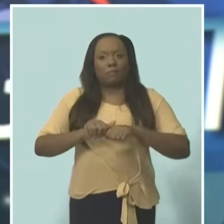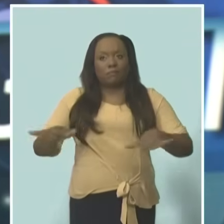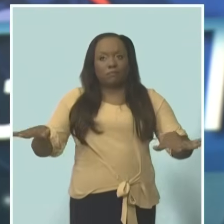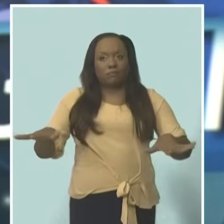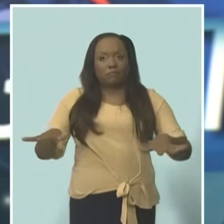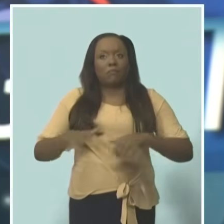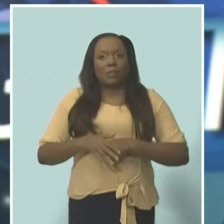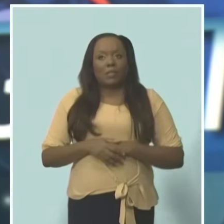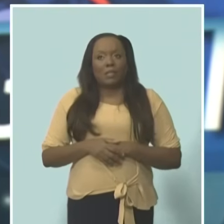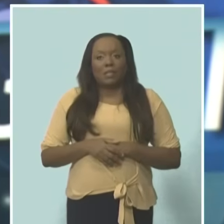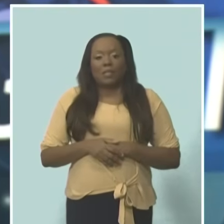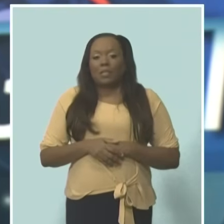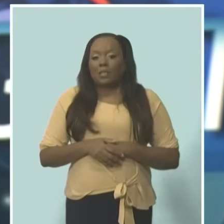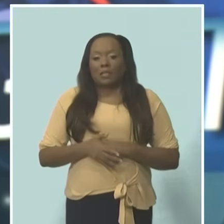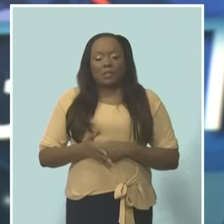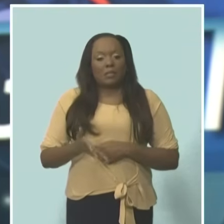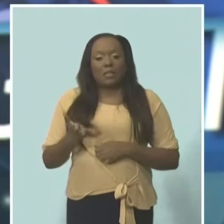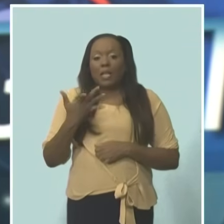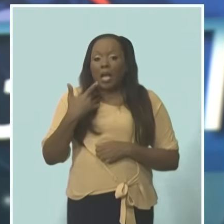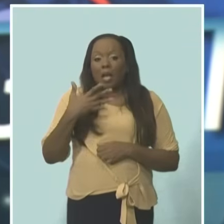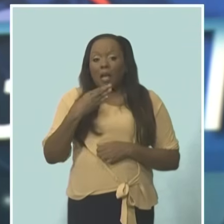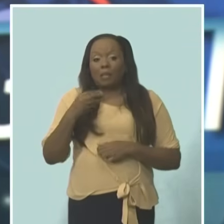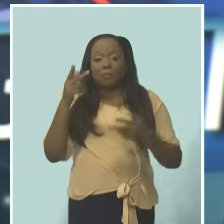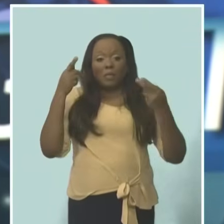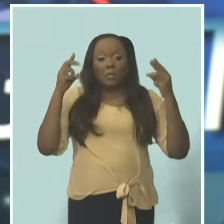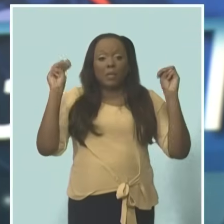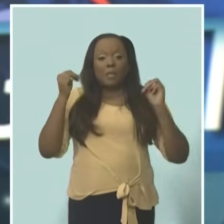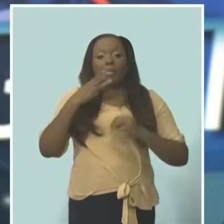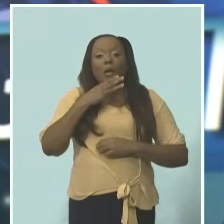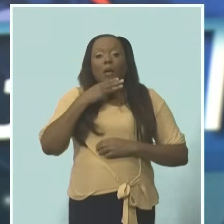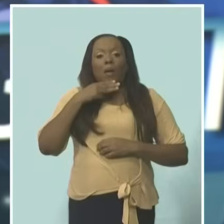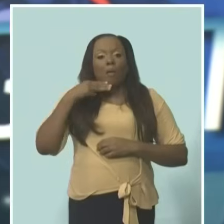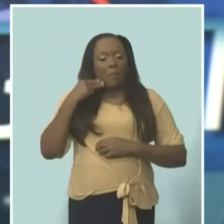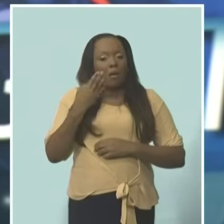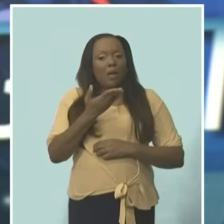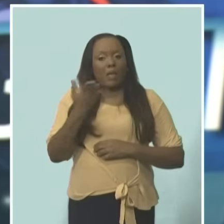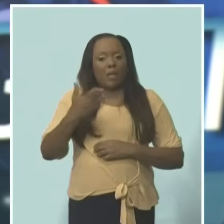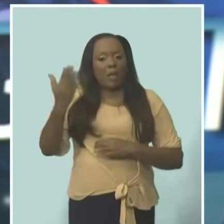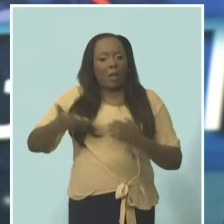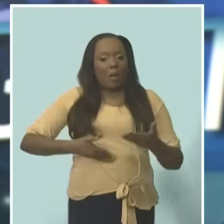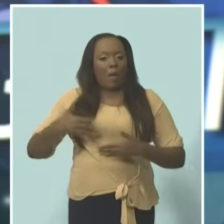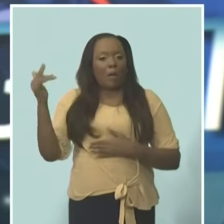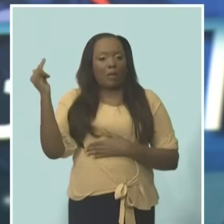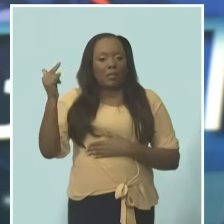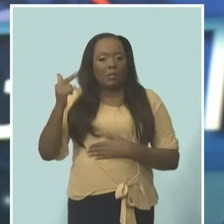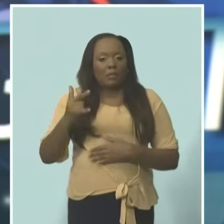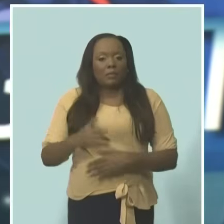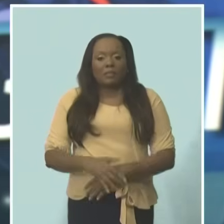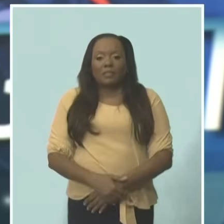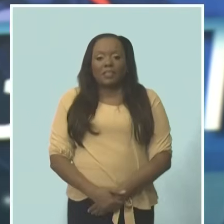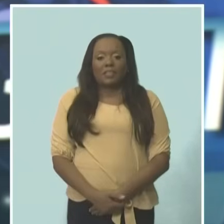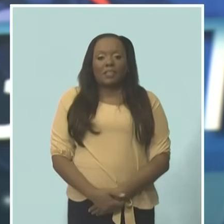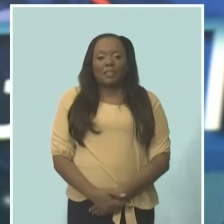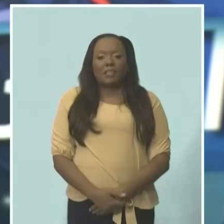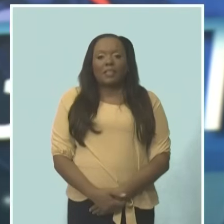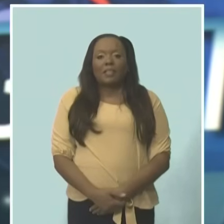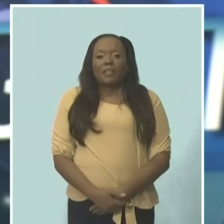International Airport under the auspices of Barbados Prime Minister Mia Amor-Motley. Anesta Henry has that